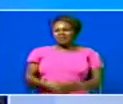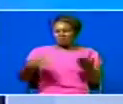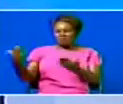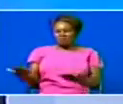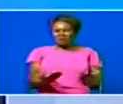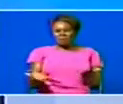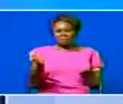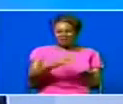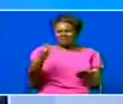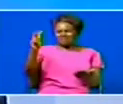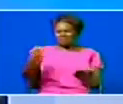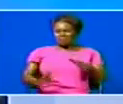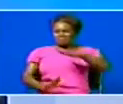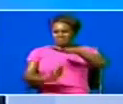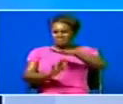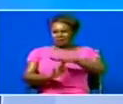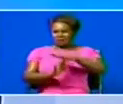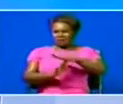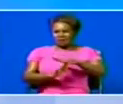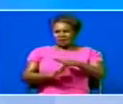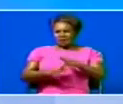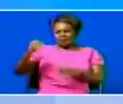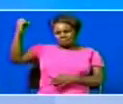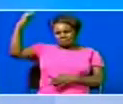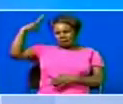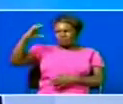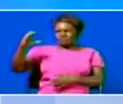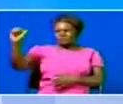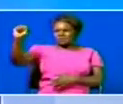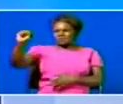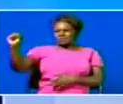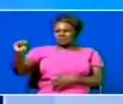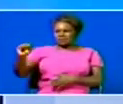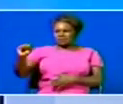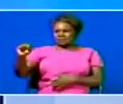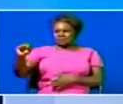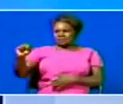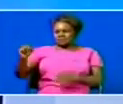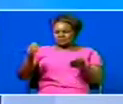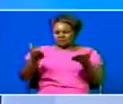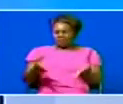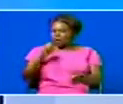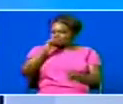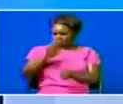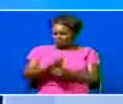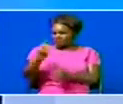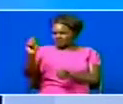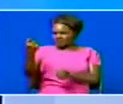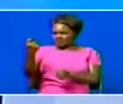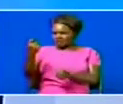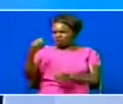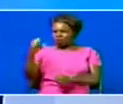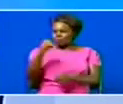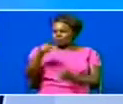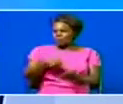Welcome back. This is KTN Prime. Now, Energy and Petroleum Cabinet Secretary Charles Keter is tonight reassuring Kenyans that consumers